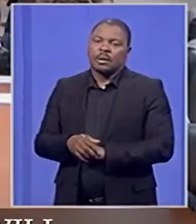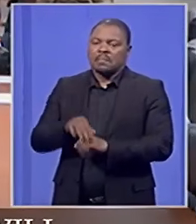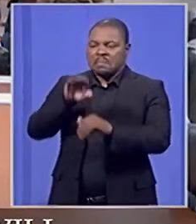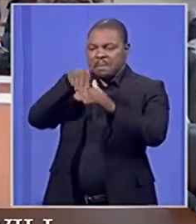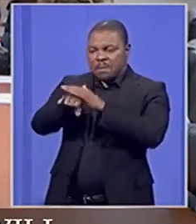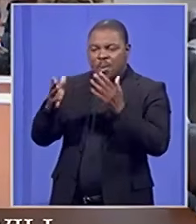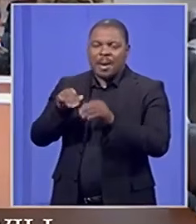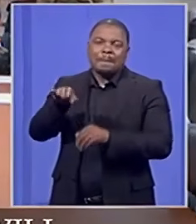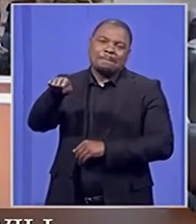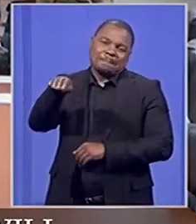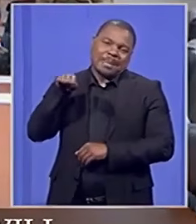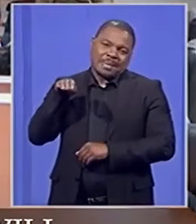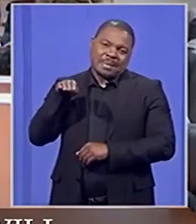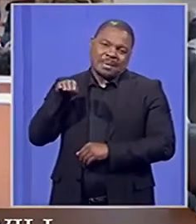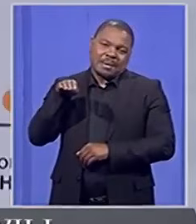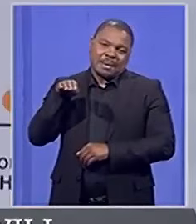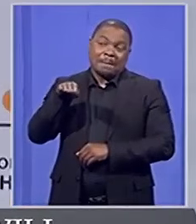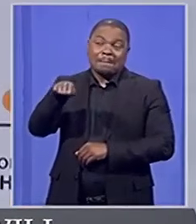dibankeng hobane dibanka ke